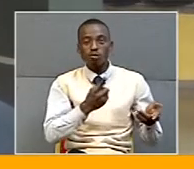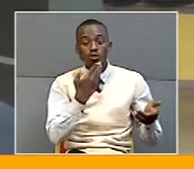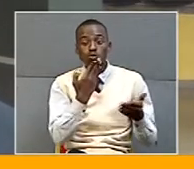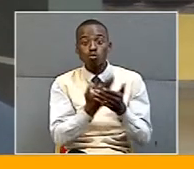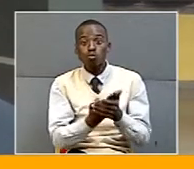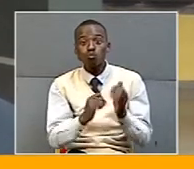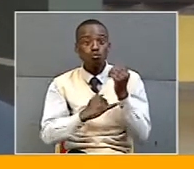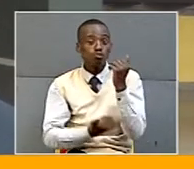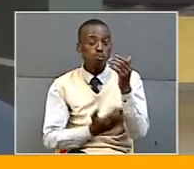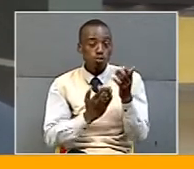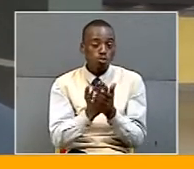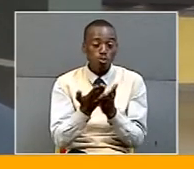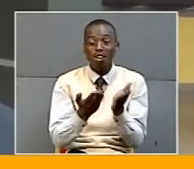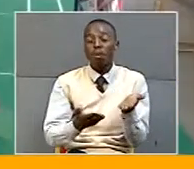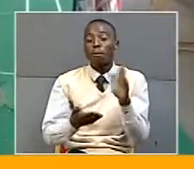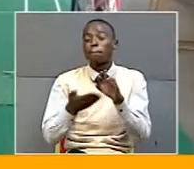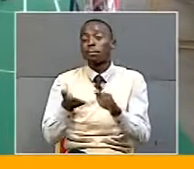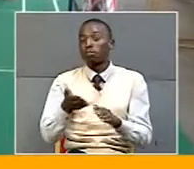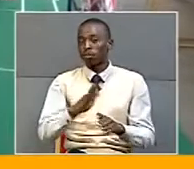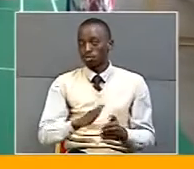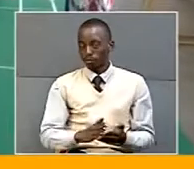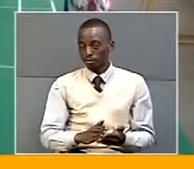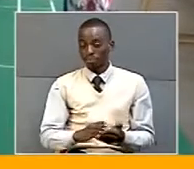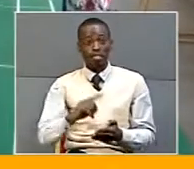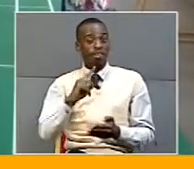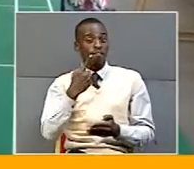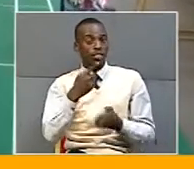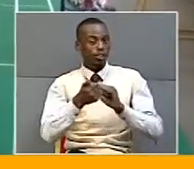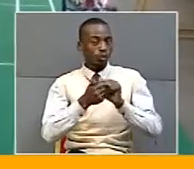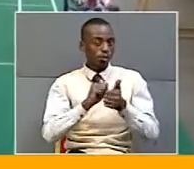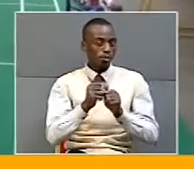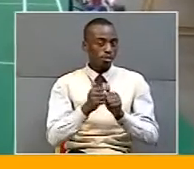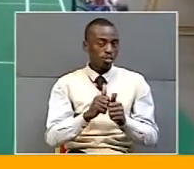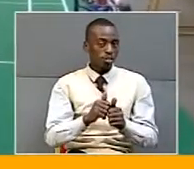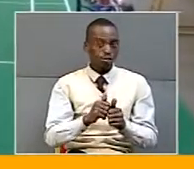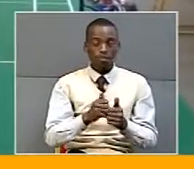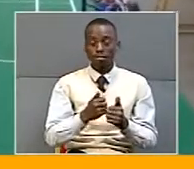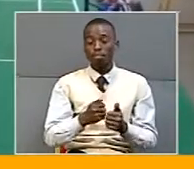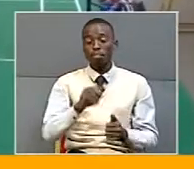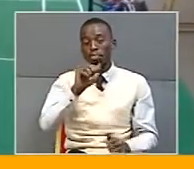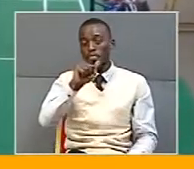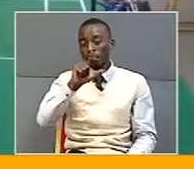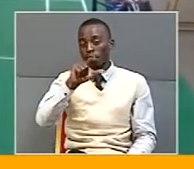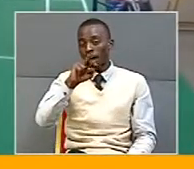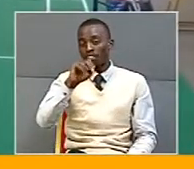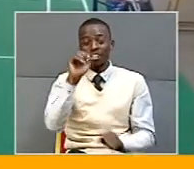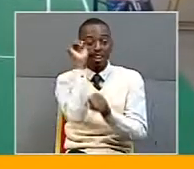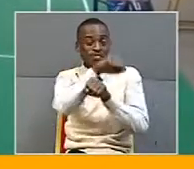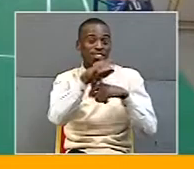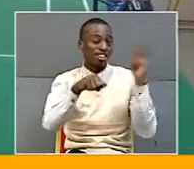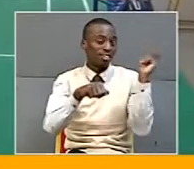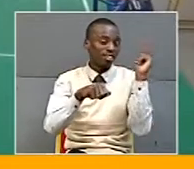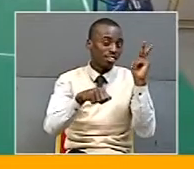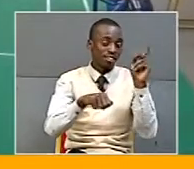career from this sport. In the first games played, Bohadi of Algeria defeated Kenya, and